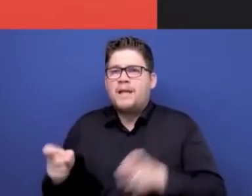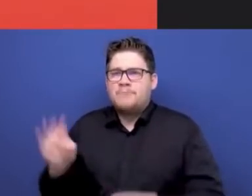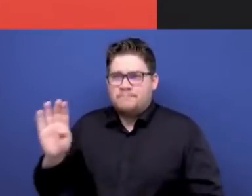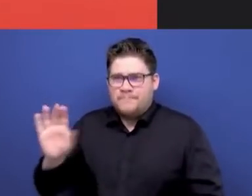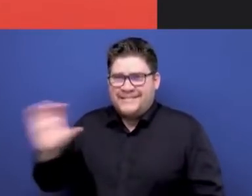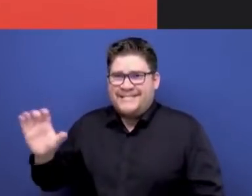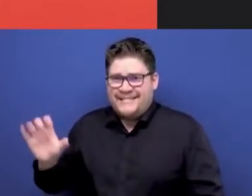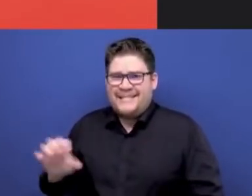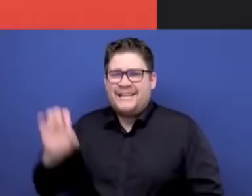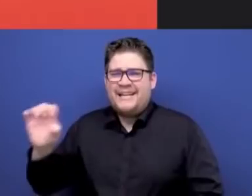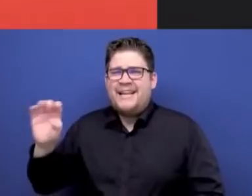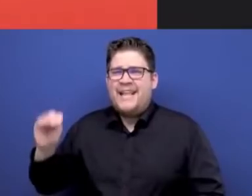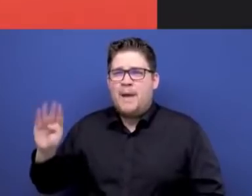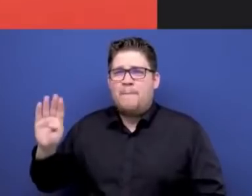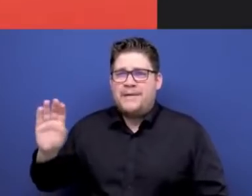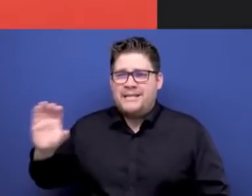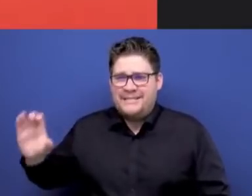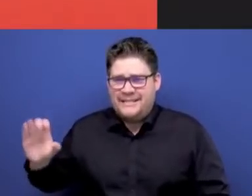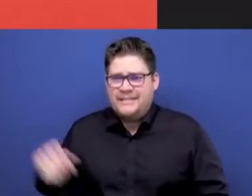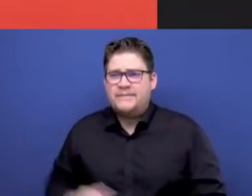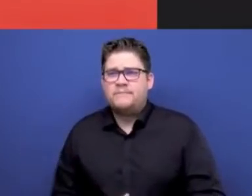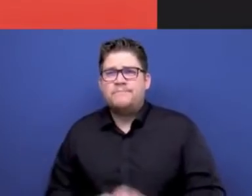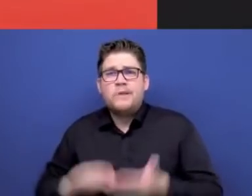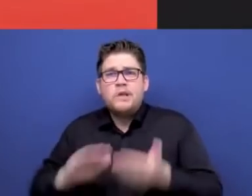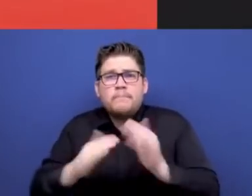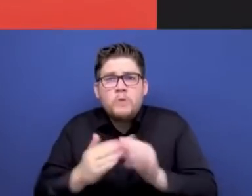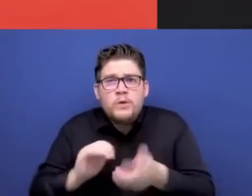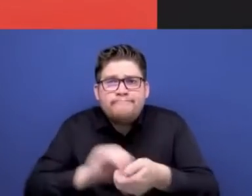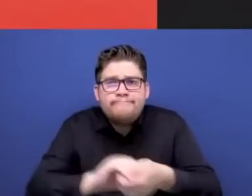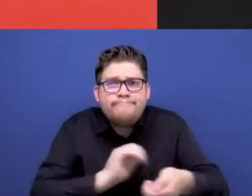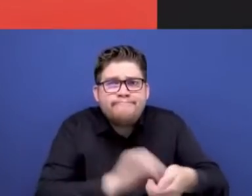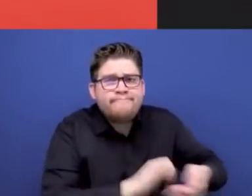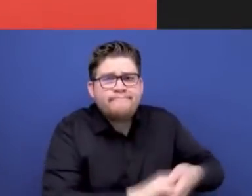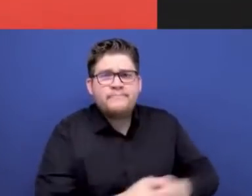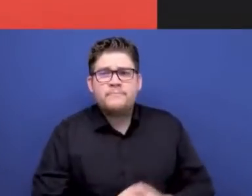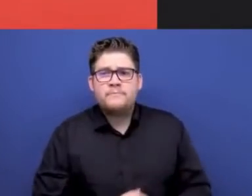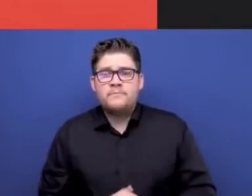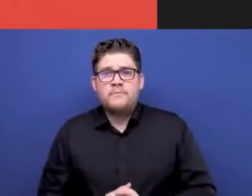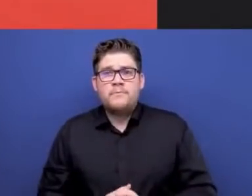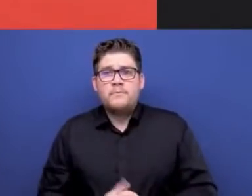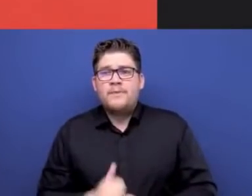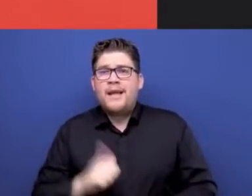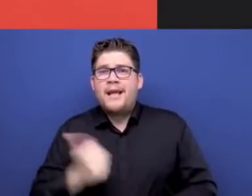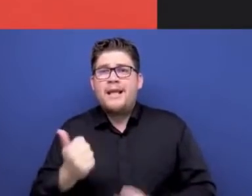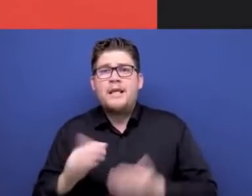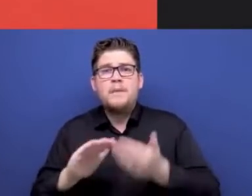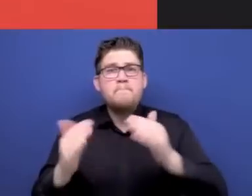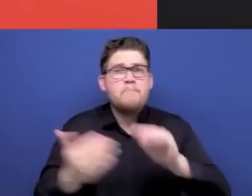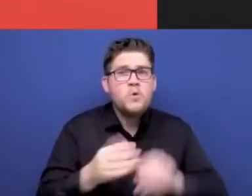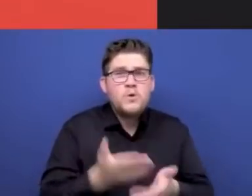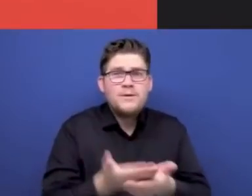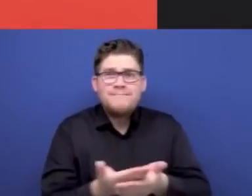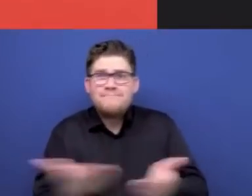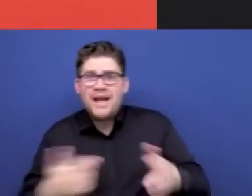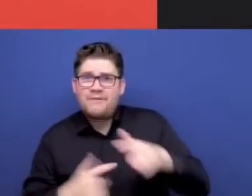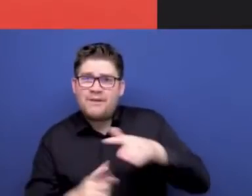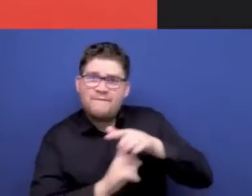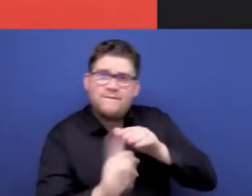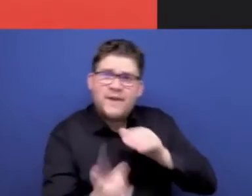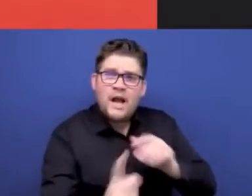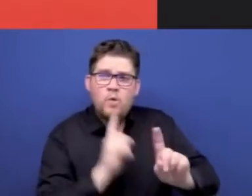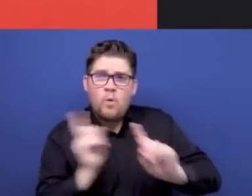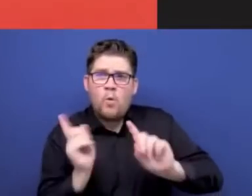that has been impacted by evacuation order or alert. And we do echo, of course, the information that has previously been provided with respect